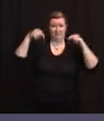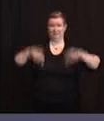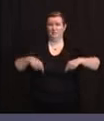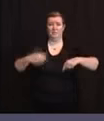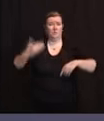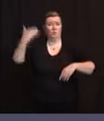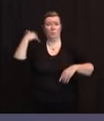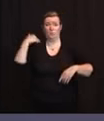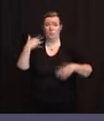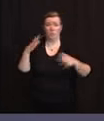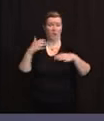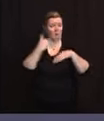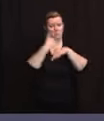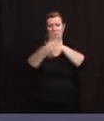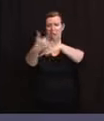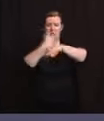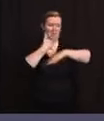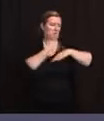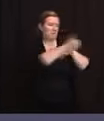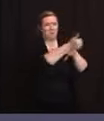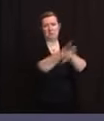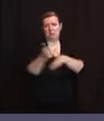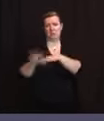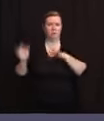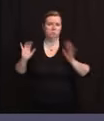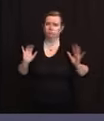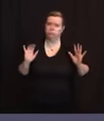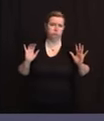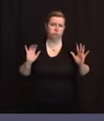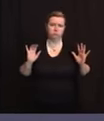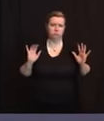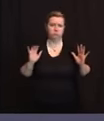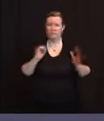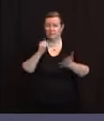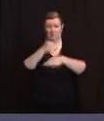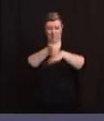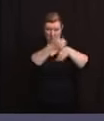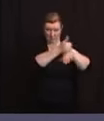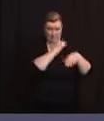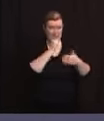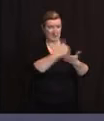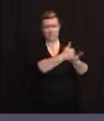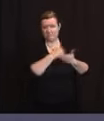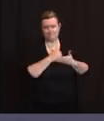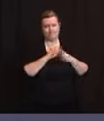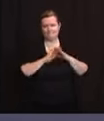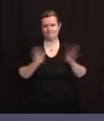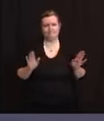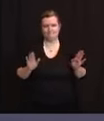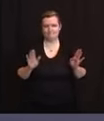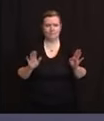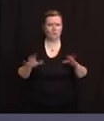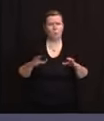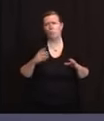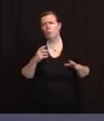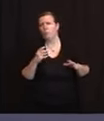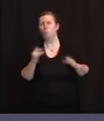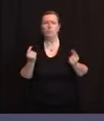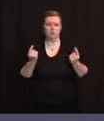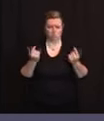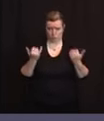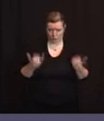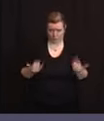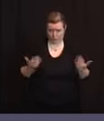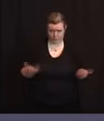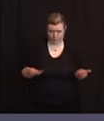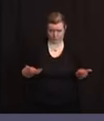anyone at all. It's a time to say, we did what we could do at the time, and when we do